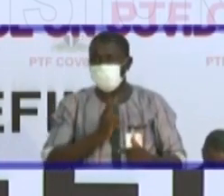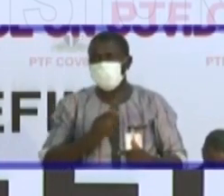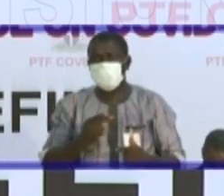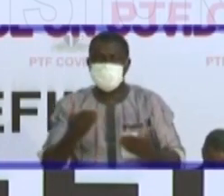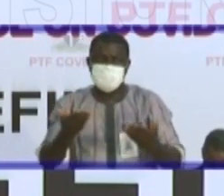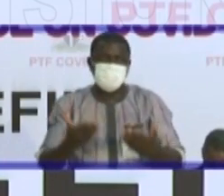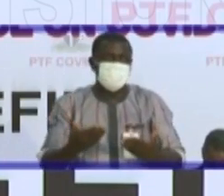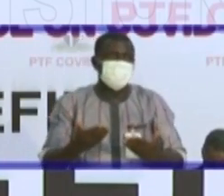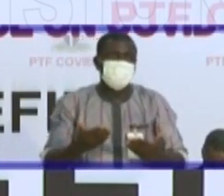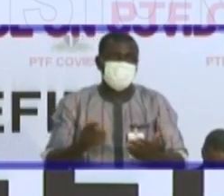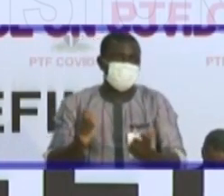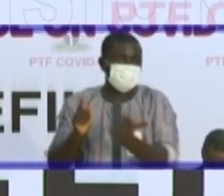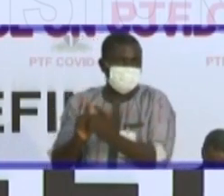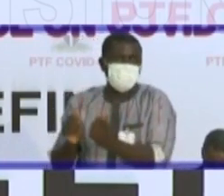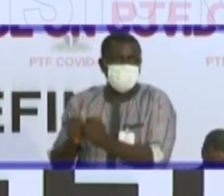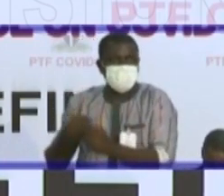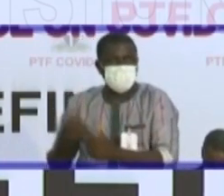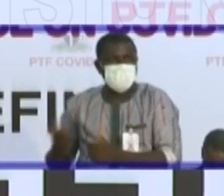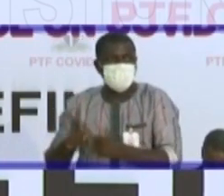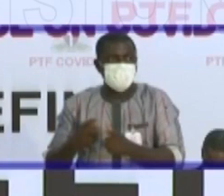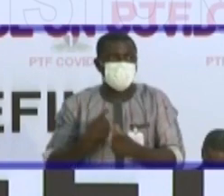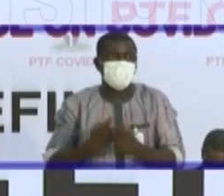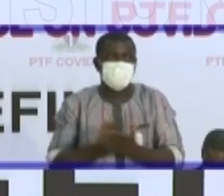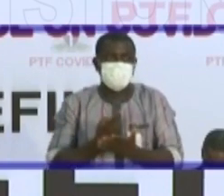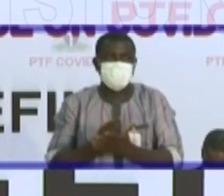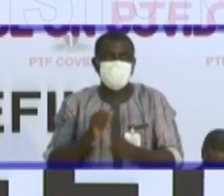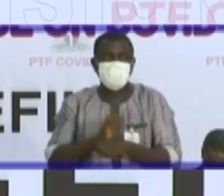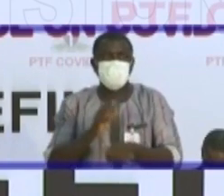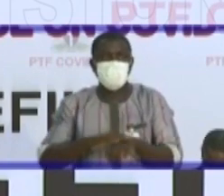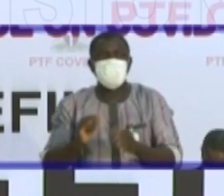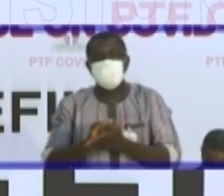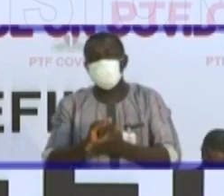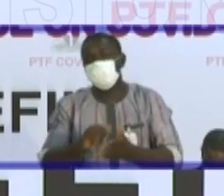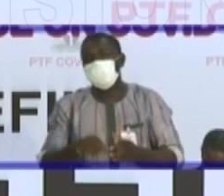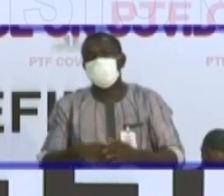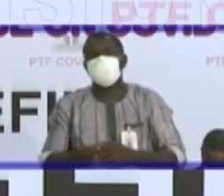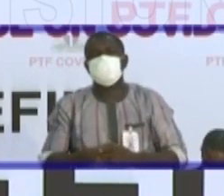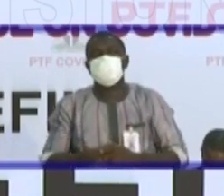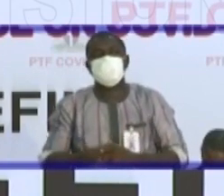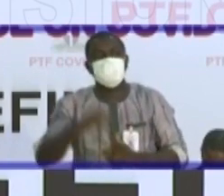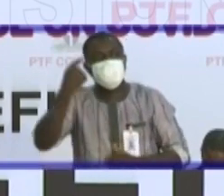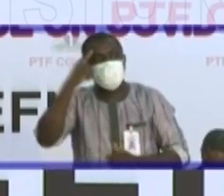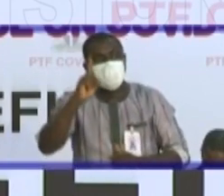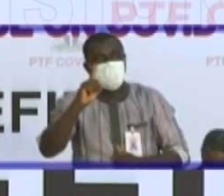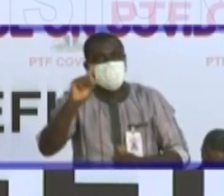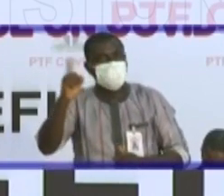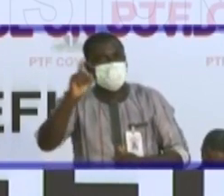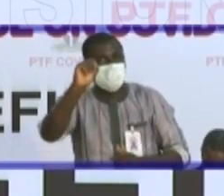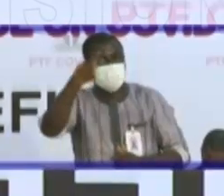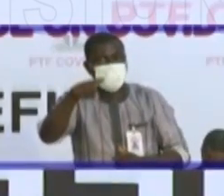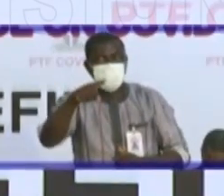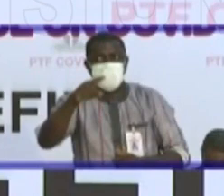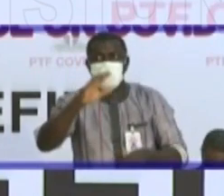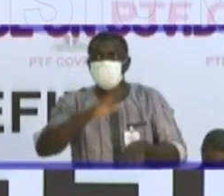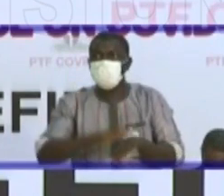and then we can get the skeletal staff that is working to look at that. For the first question